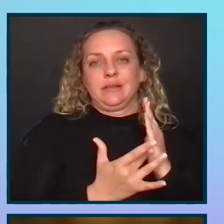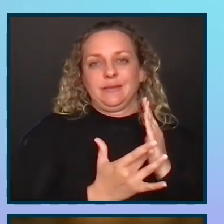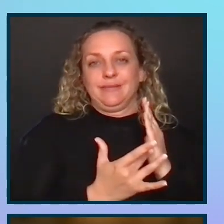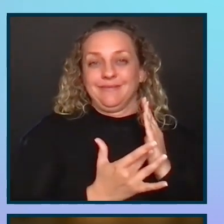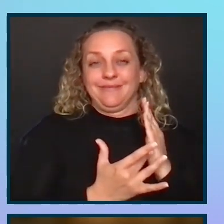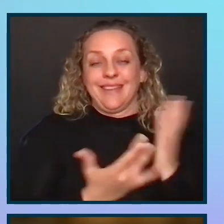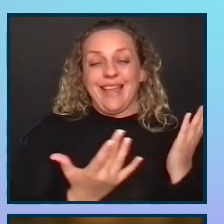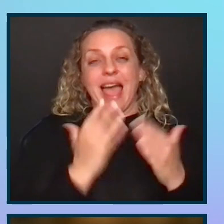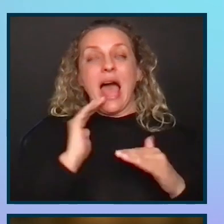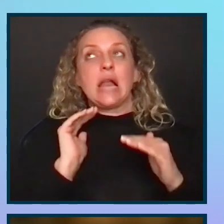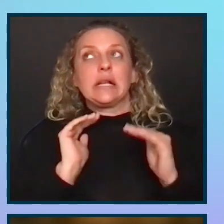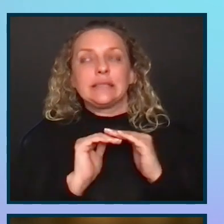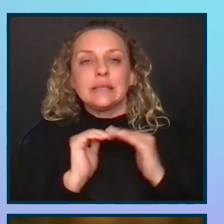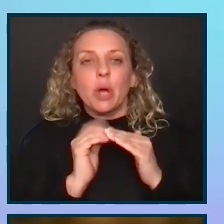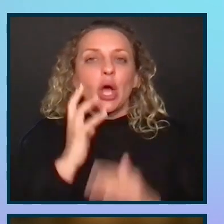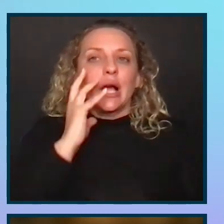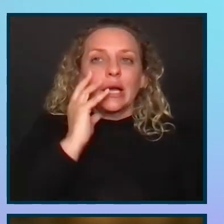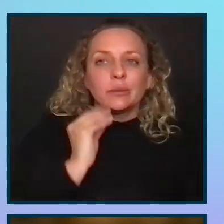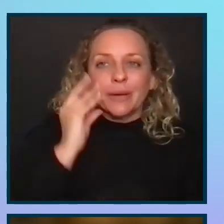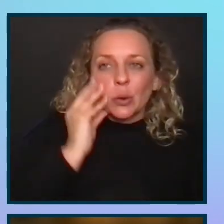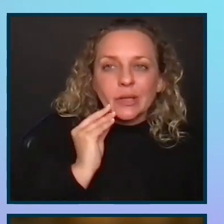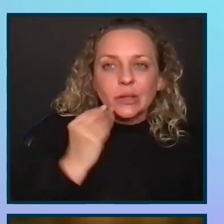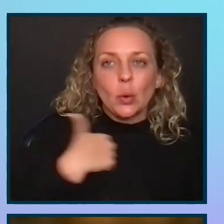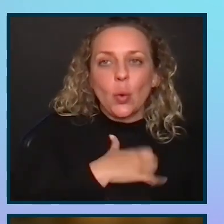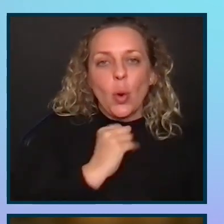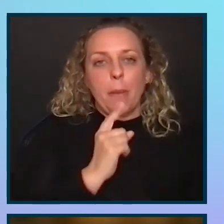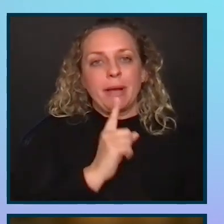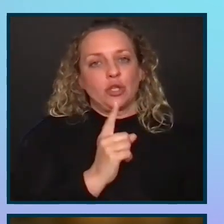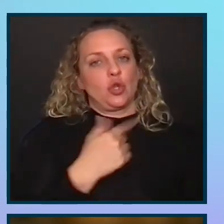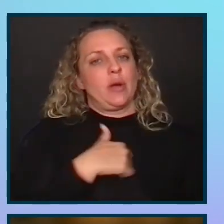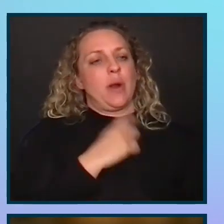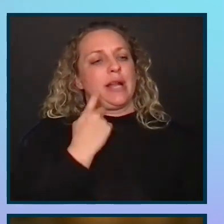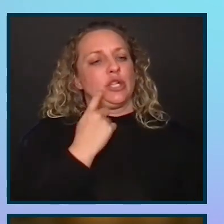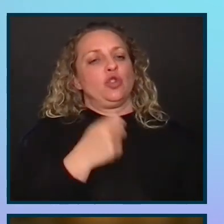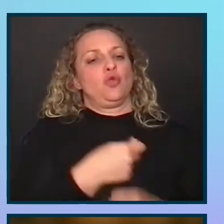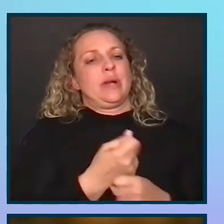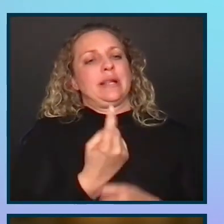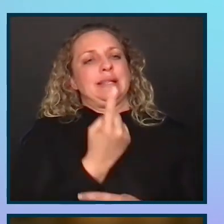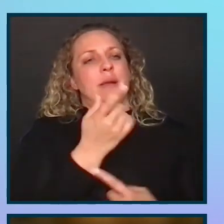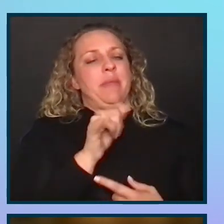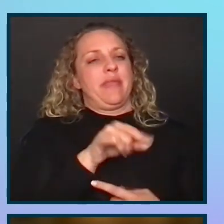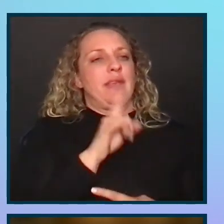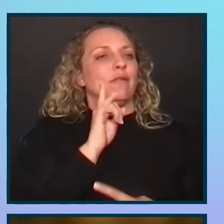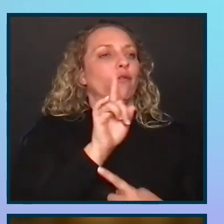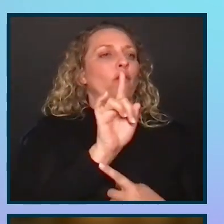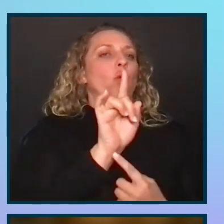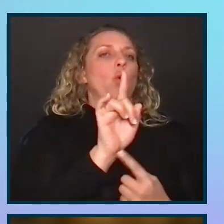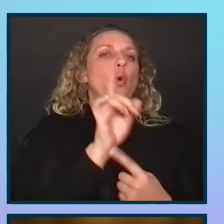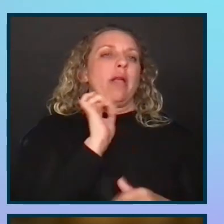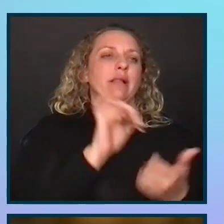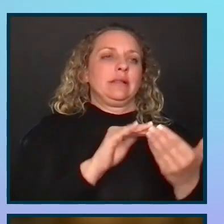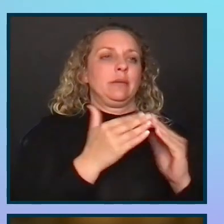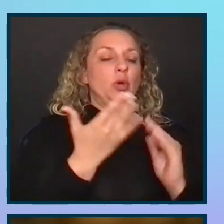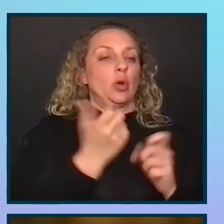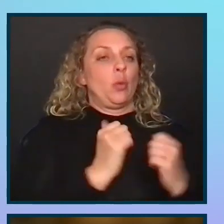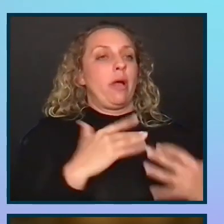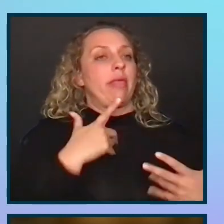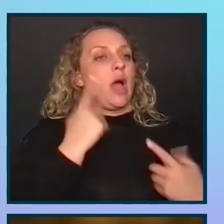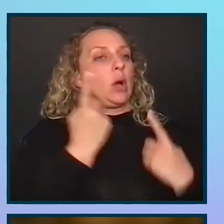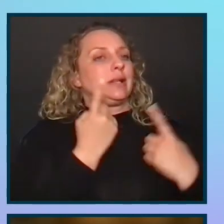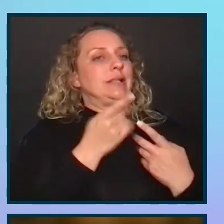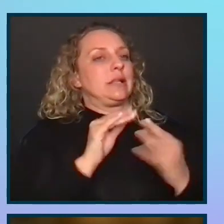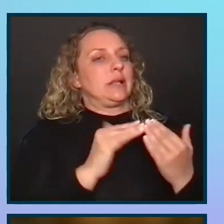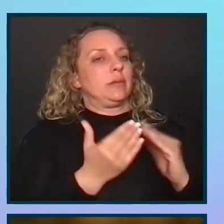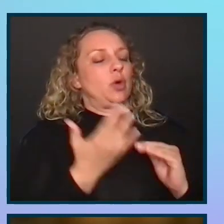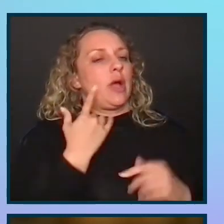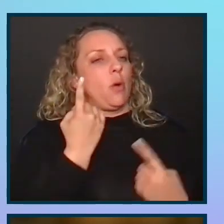and accessible experiences. And so we want to make sure we're not just creating something for this community without considering the